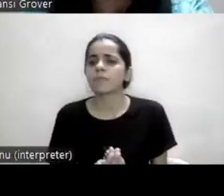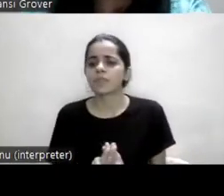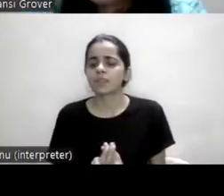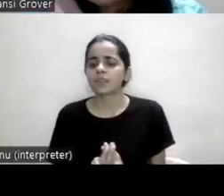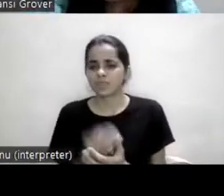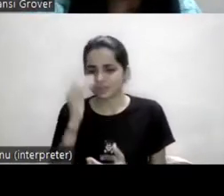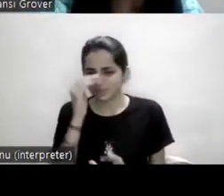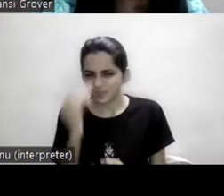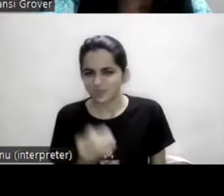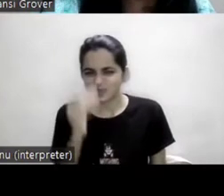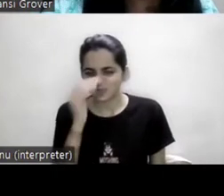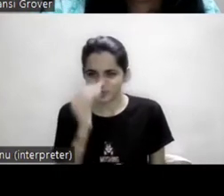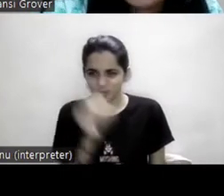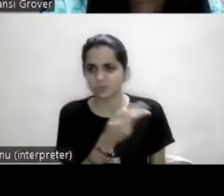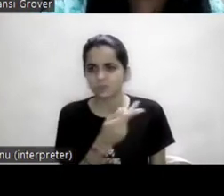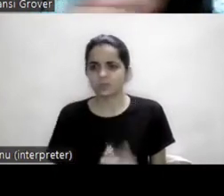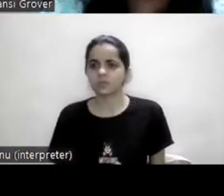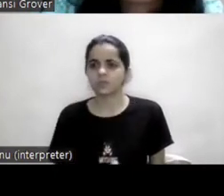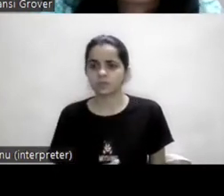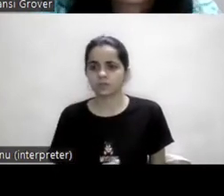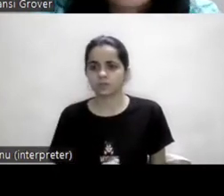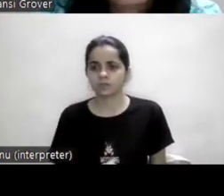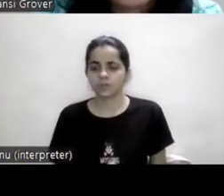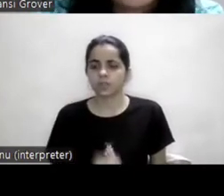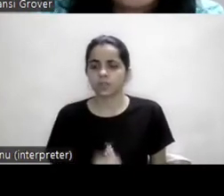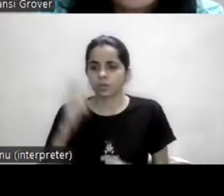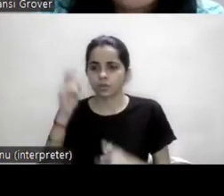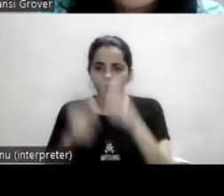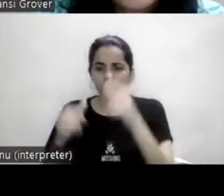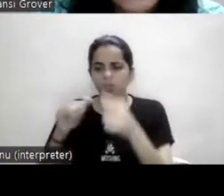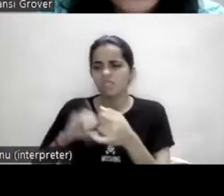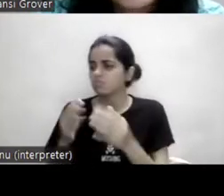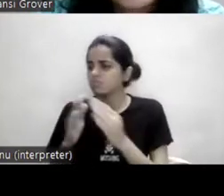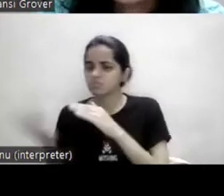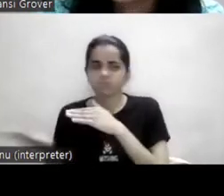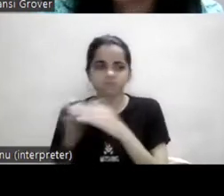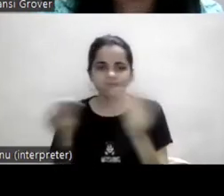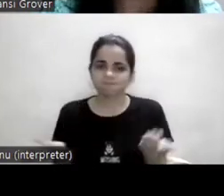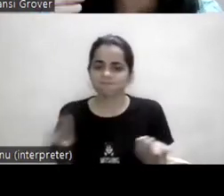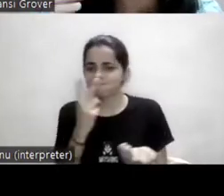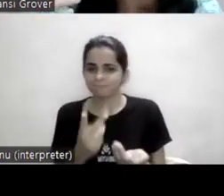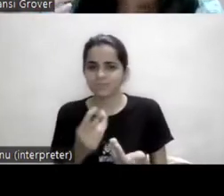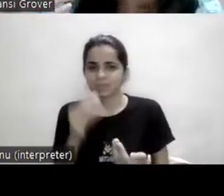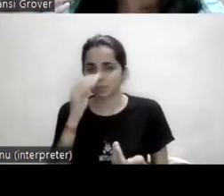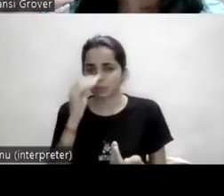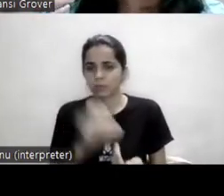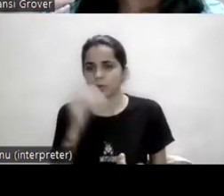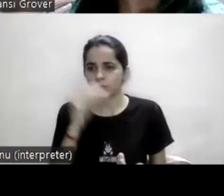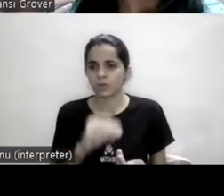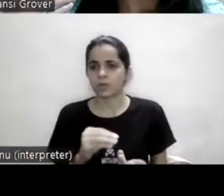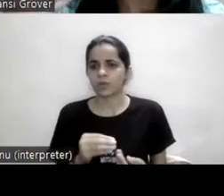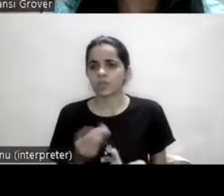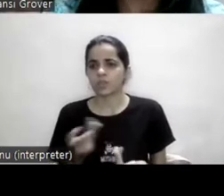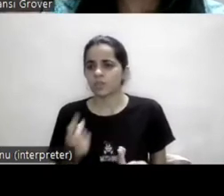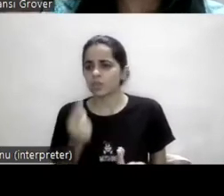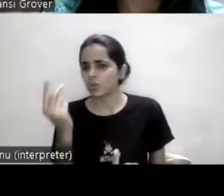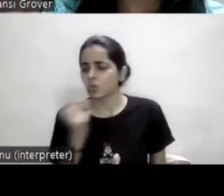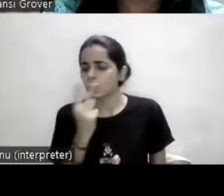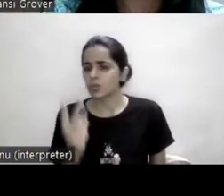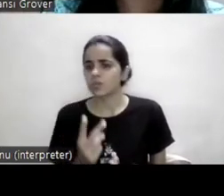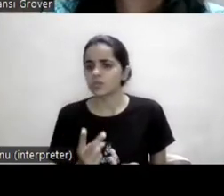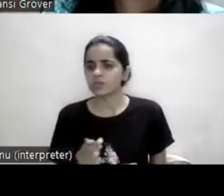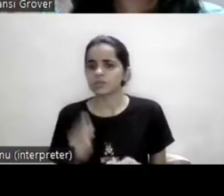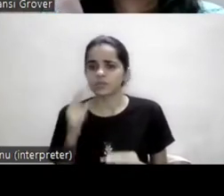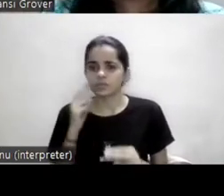teasing. You would see people around you, right? You would have, you know, if you